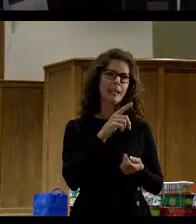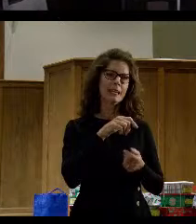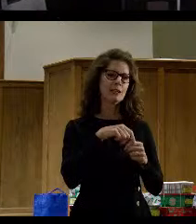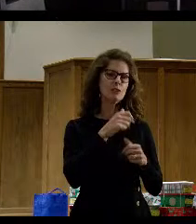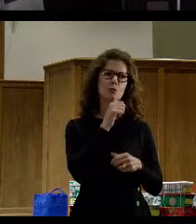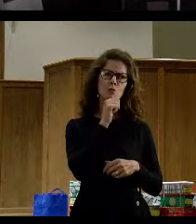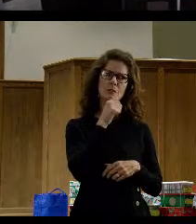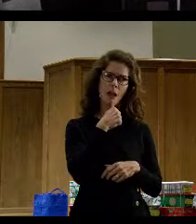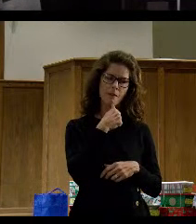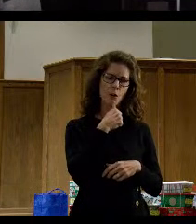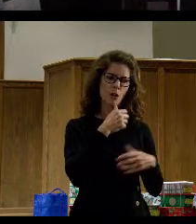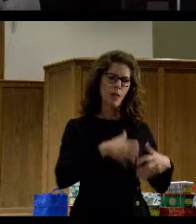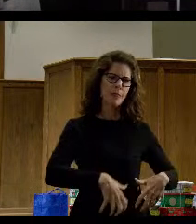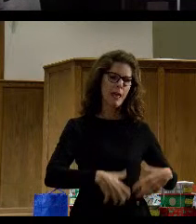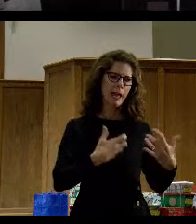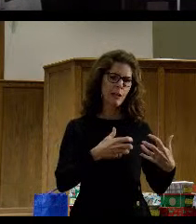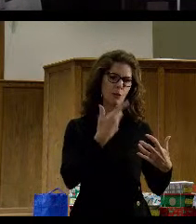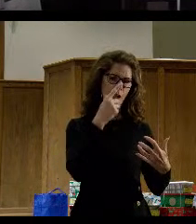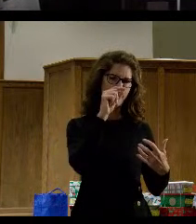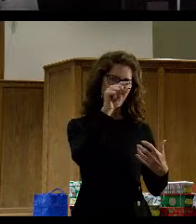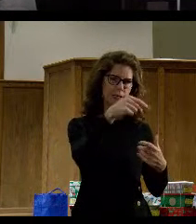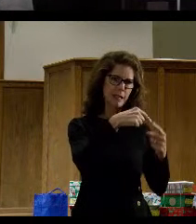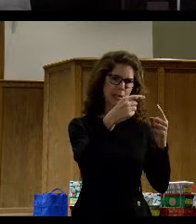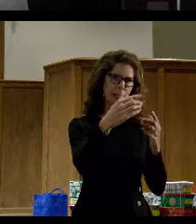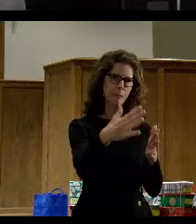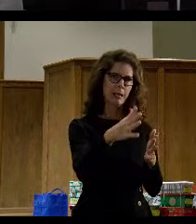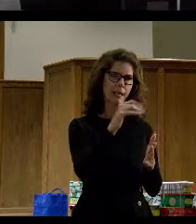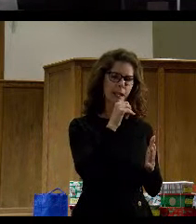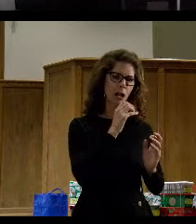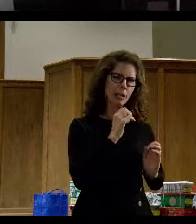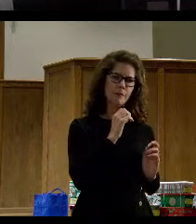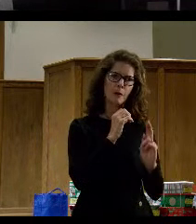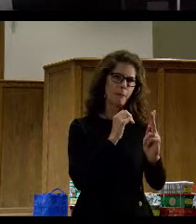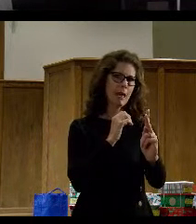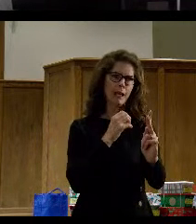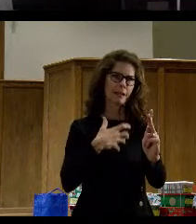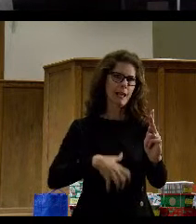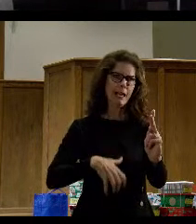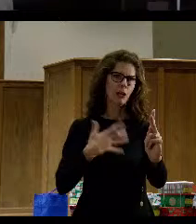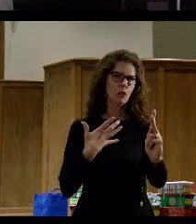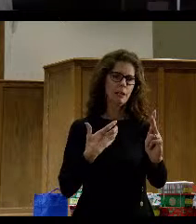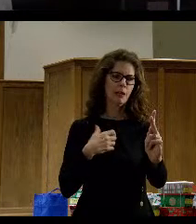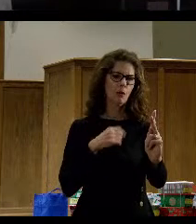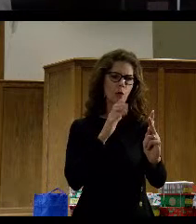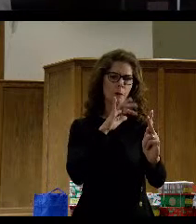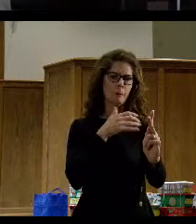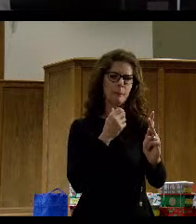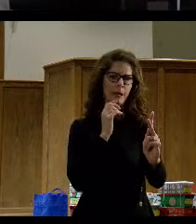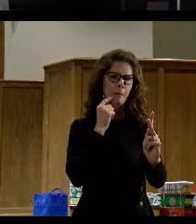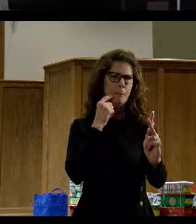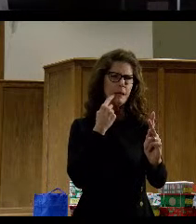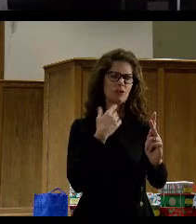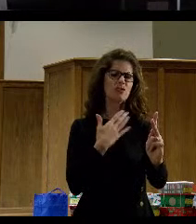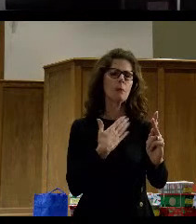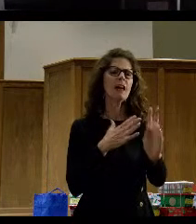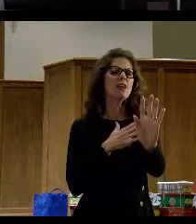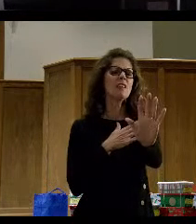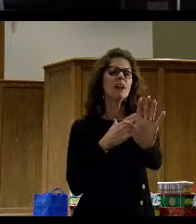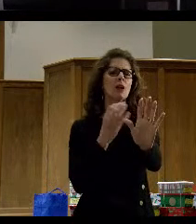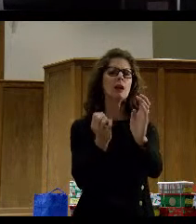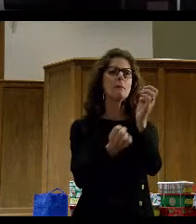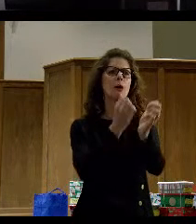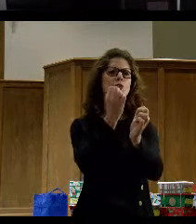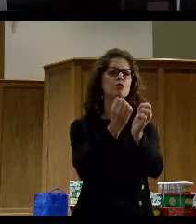the opponent and yet not return anger. You must not become bitter. No matter how emotional your opponents are, you